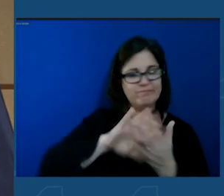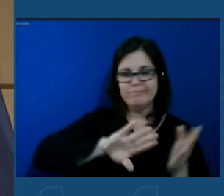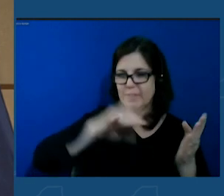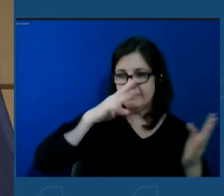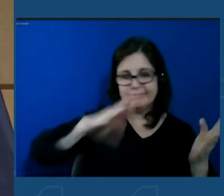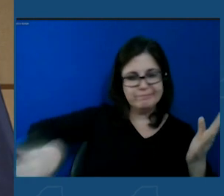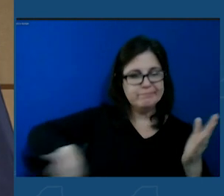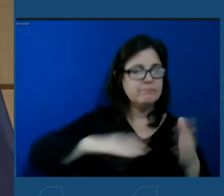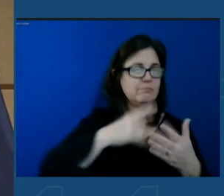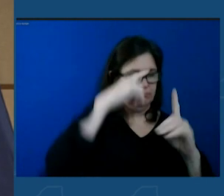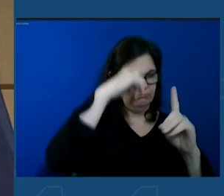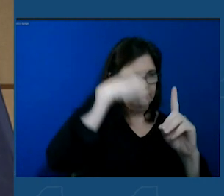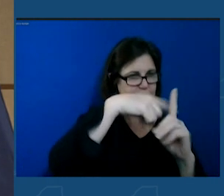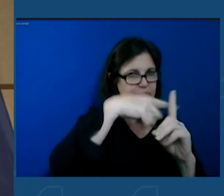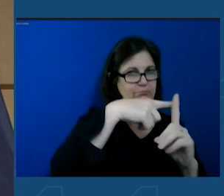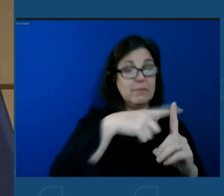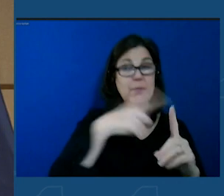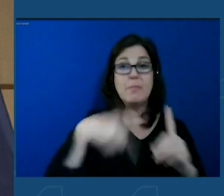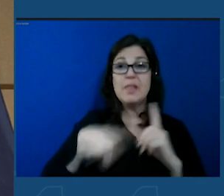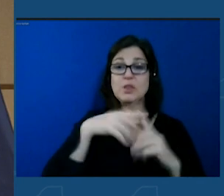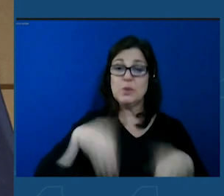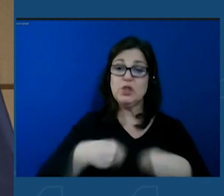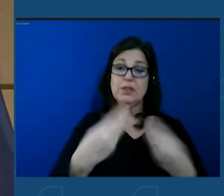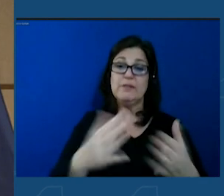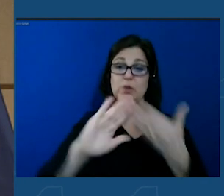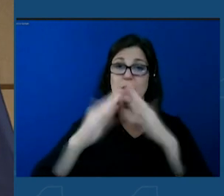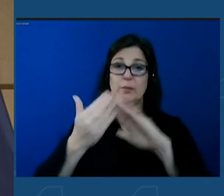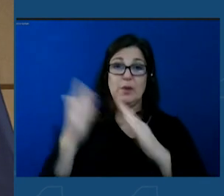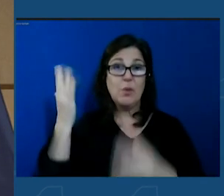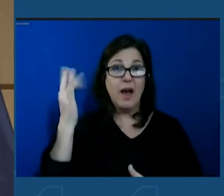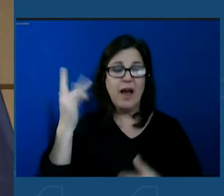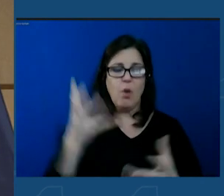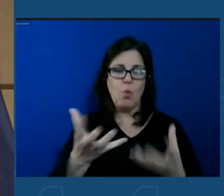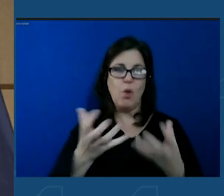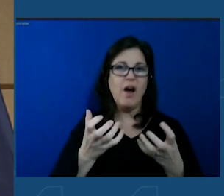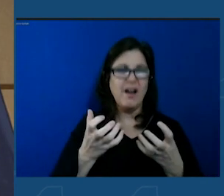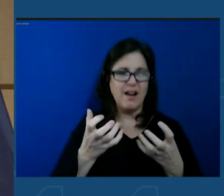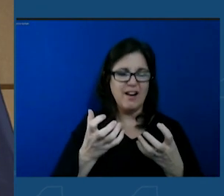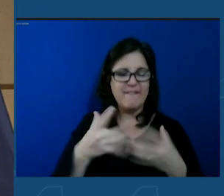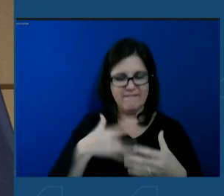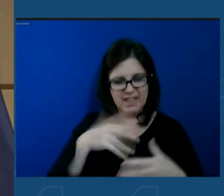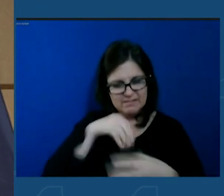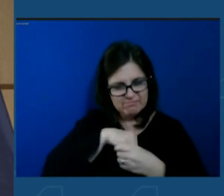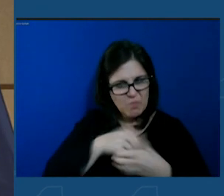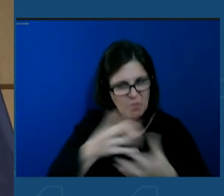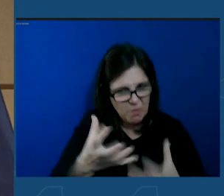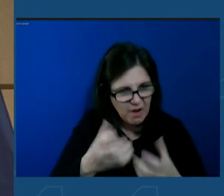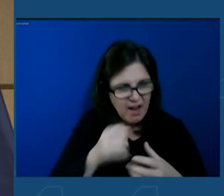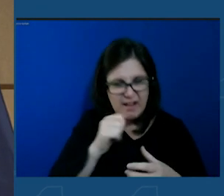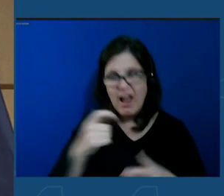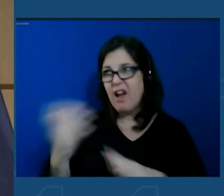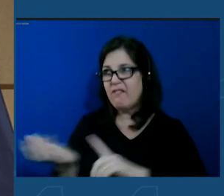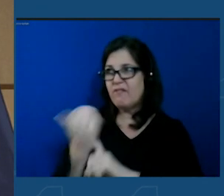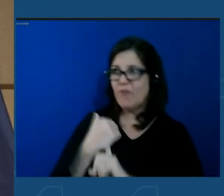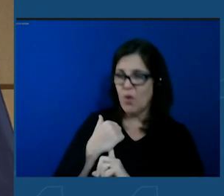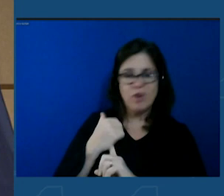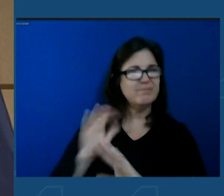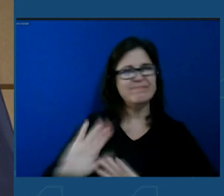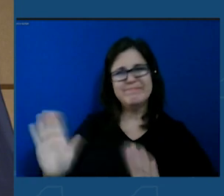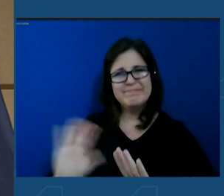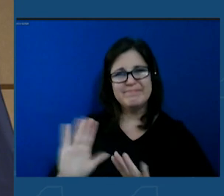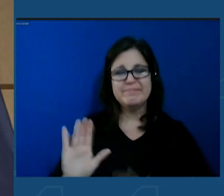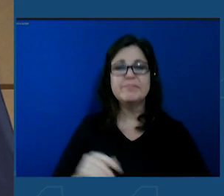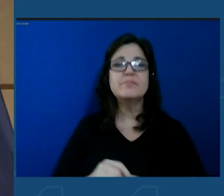We should give back because we want to, not because we have to. We have a lot of pressure with community